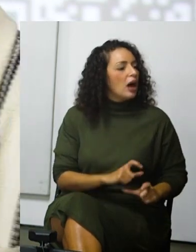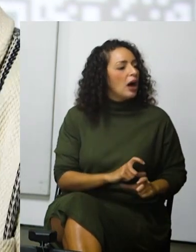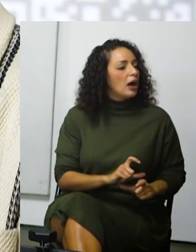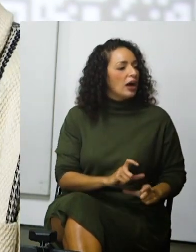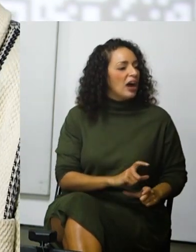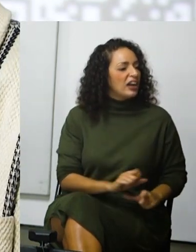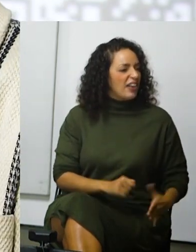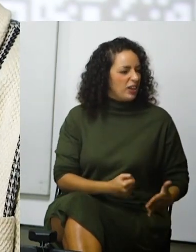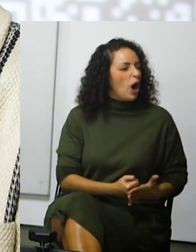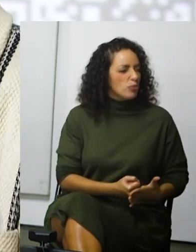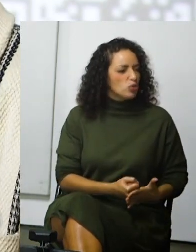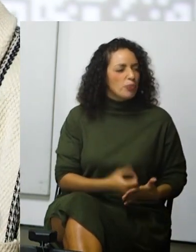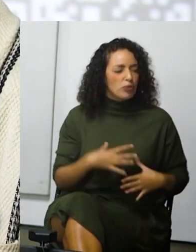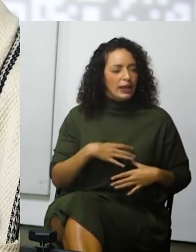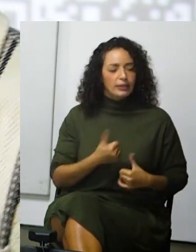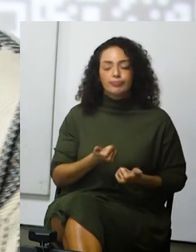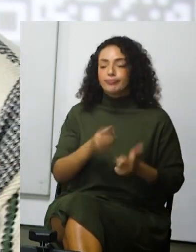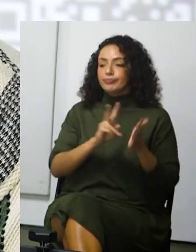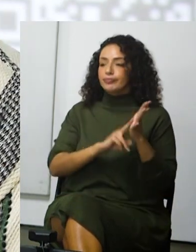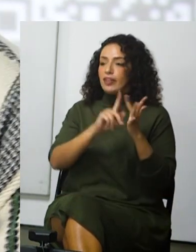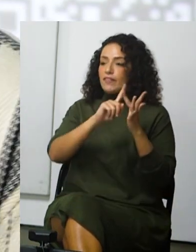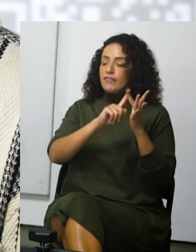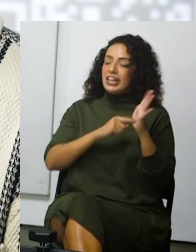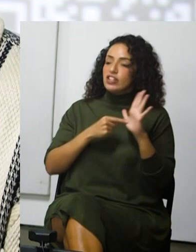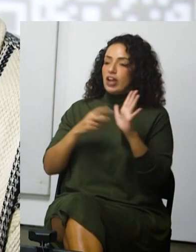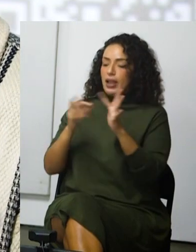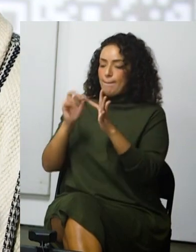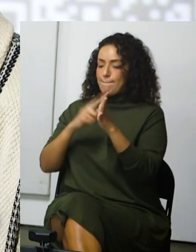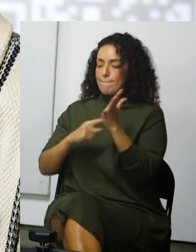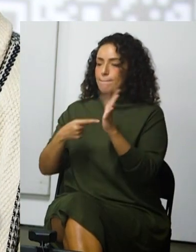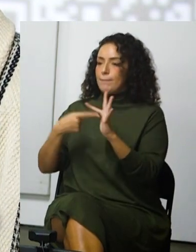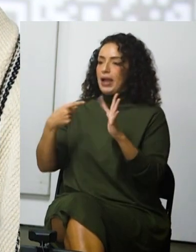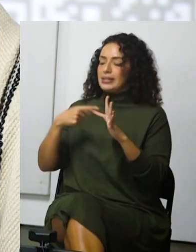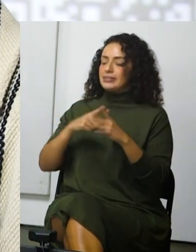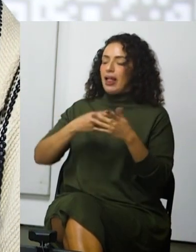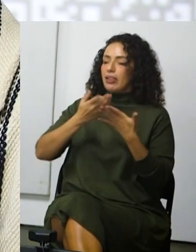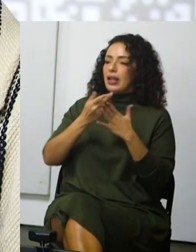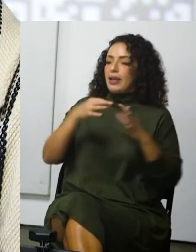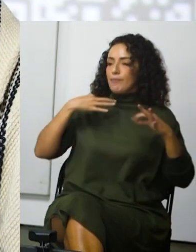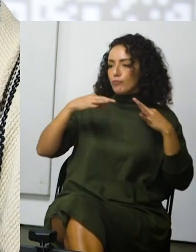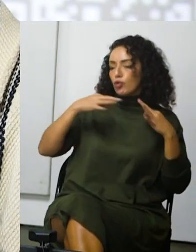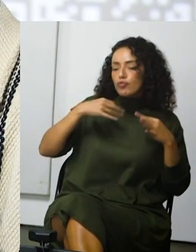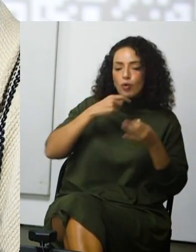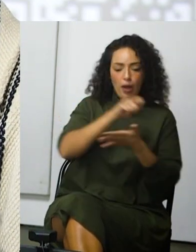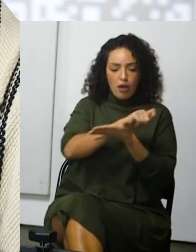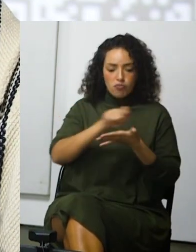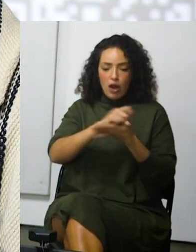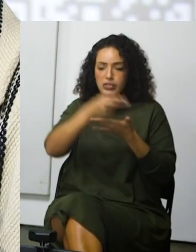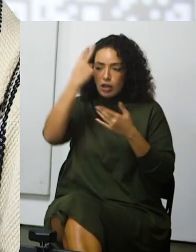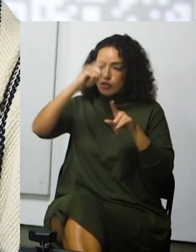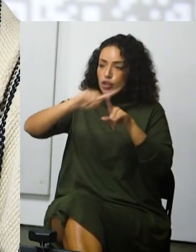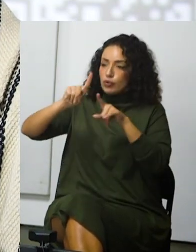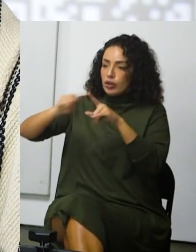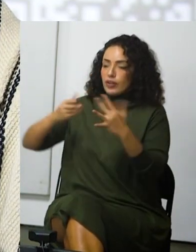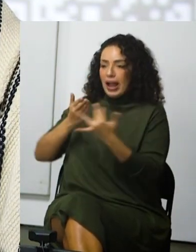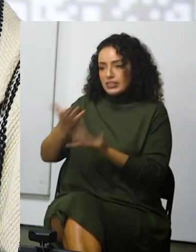Great. So Vijay Patel is a performance artist, writer, and neurodivergent access consultant. He crosses